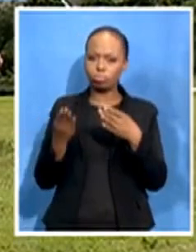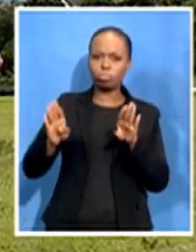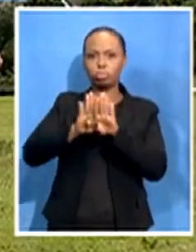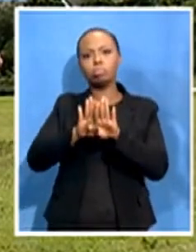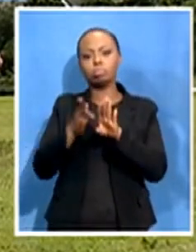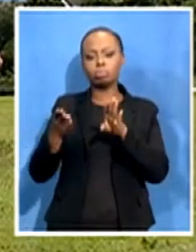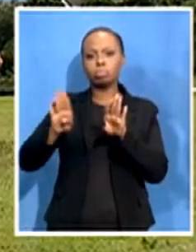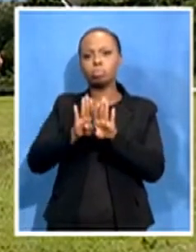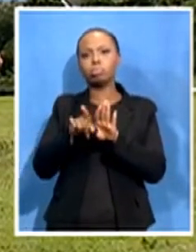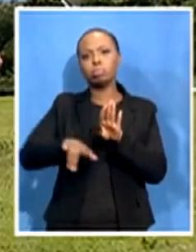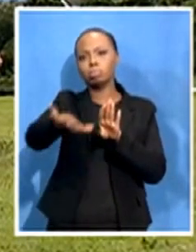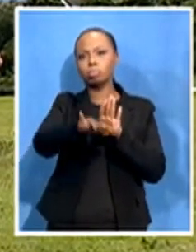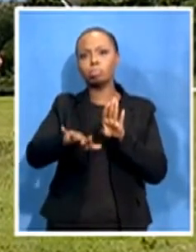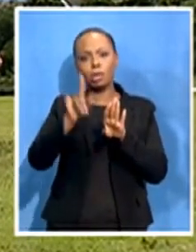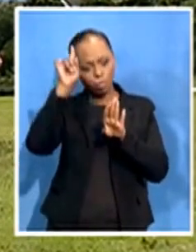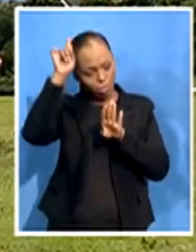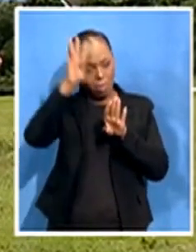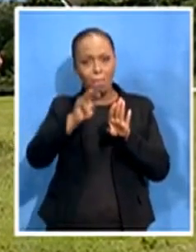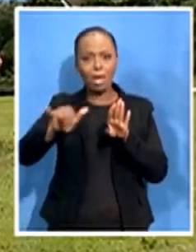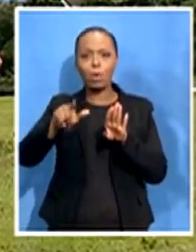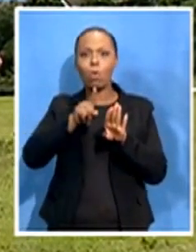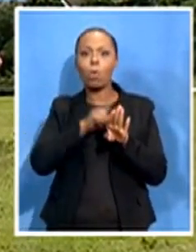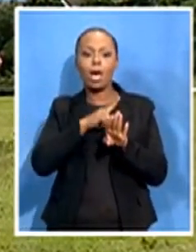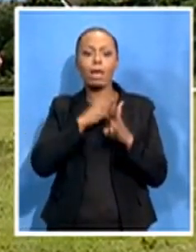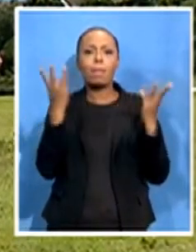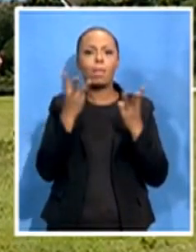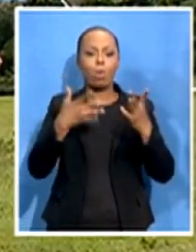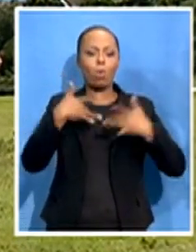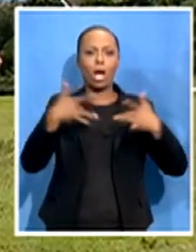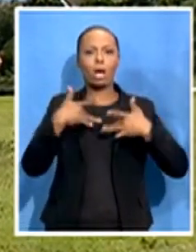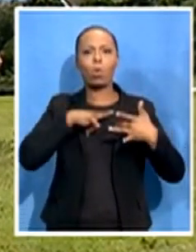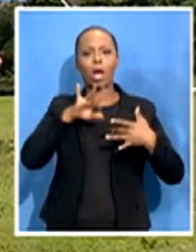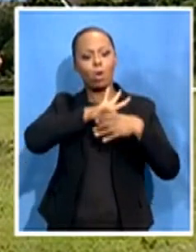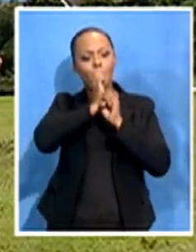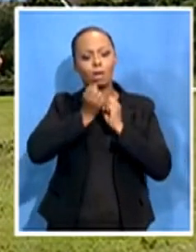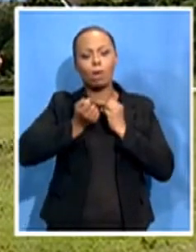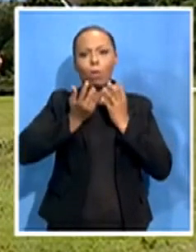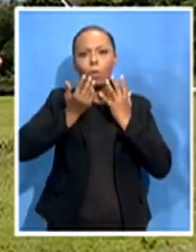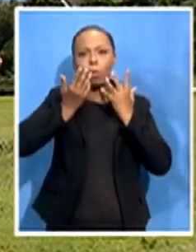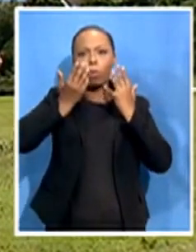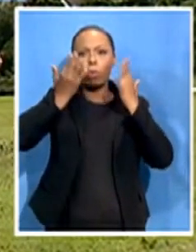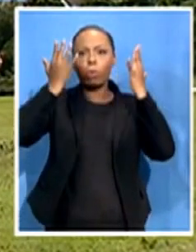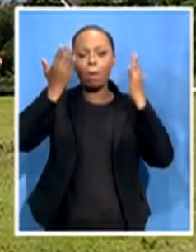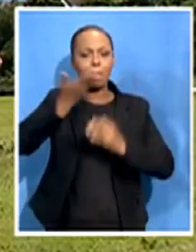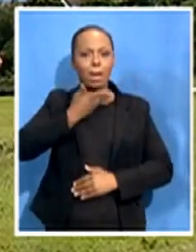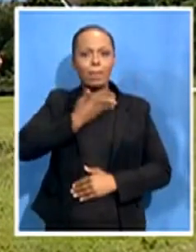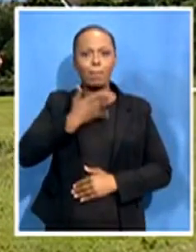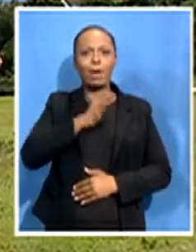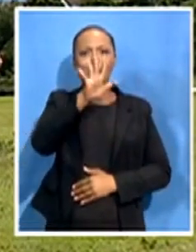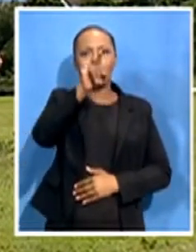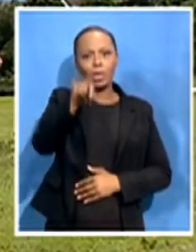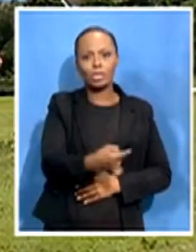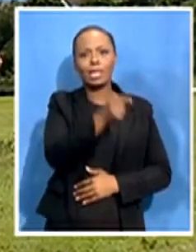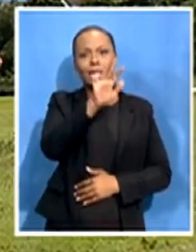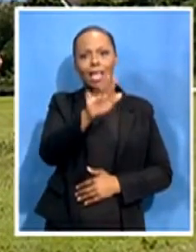rapid rise in numbers in the metro. Currently, our stats say the metro is at 5,935 cases that have been reported. That